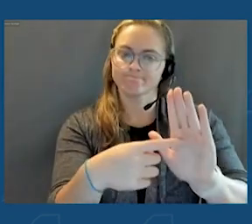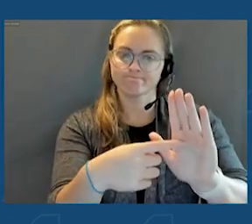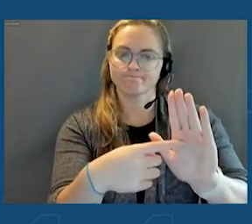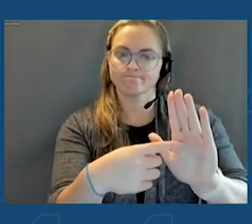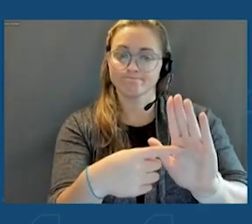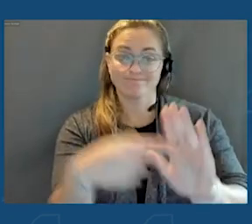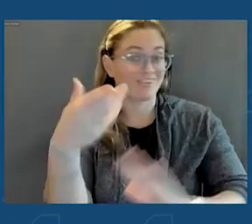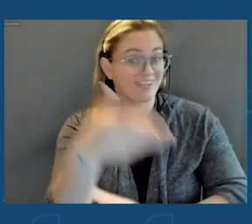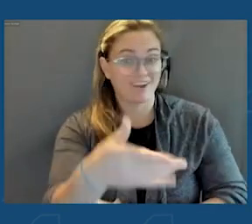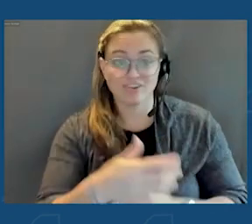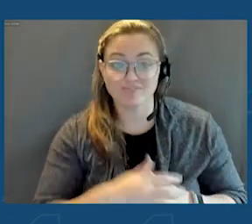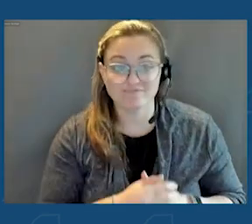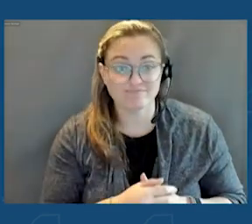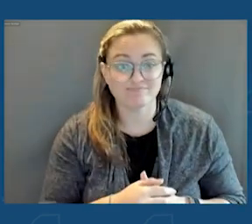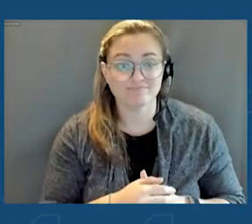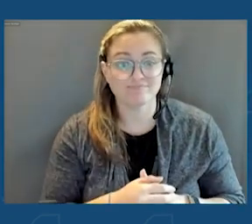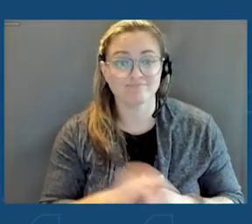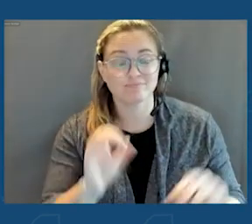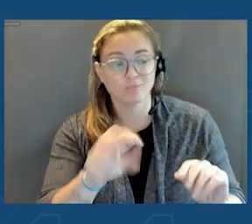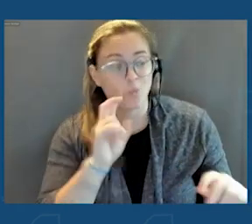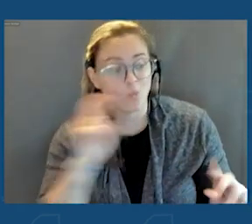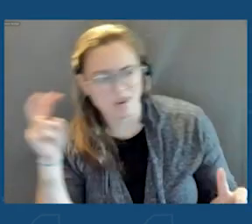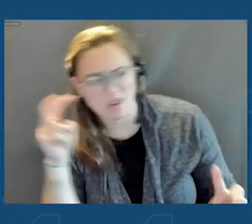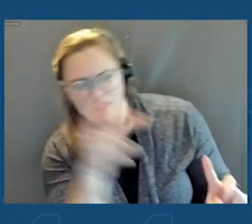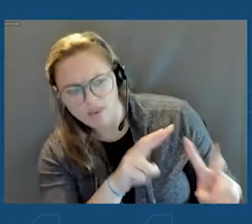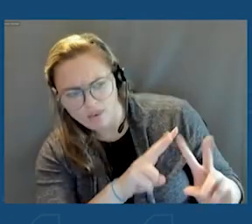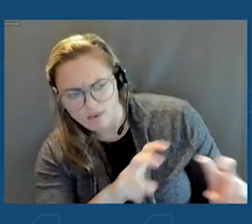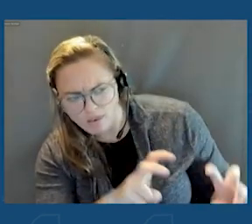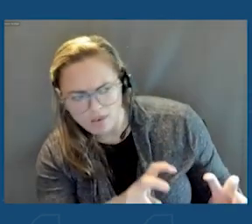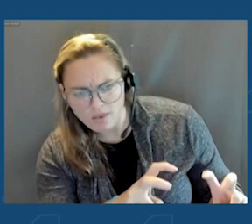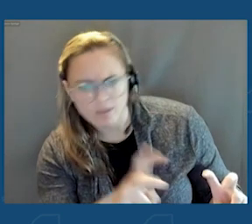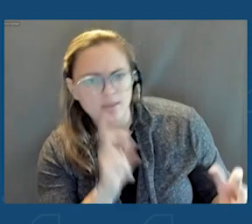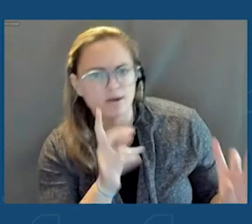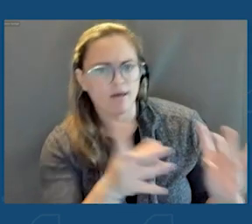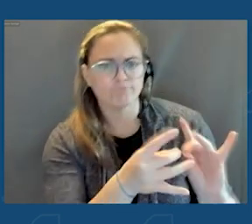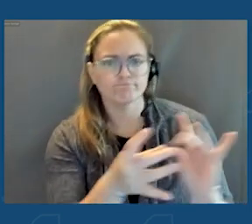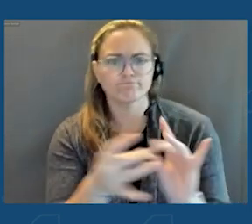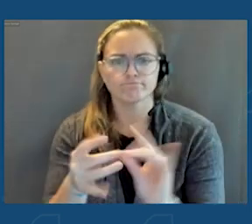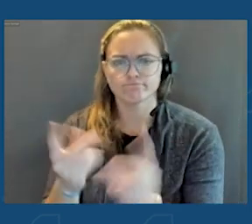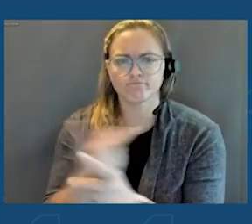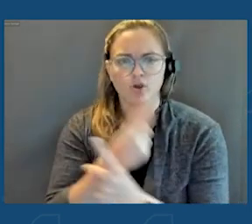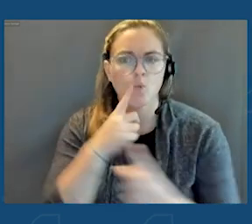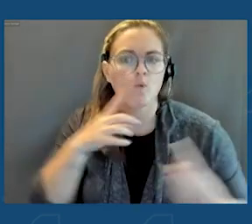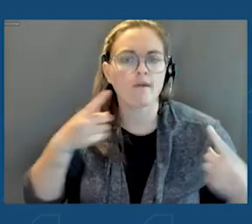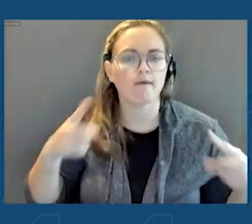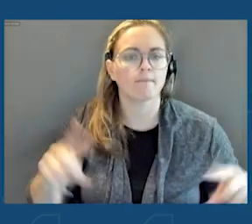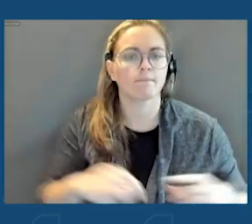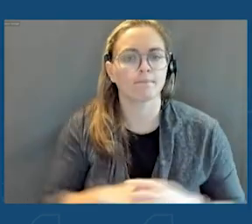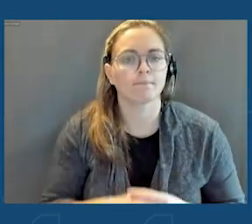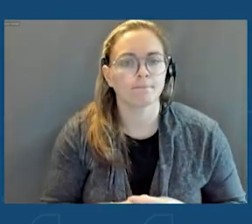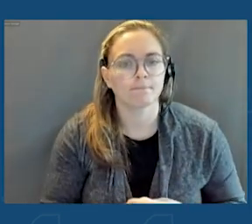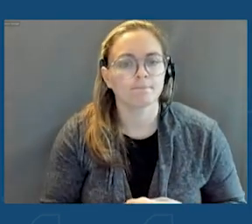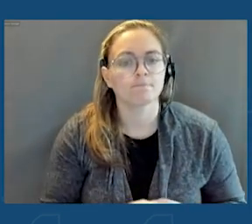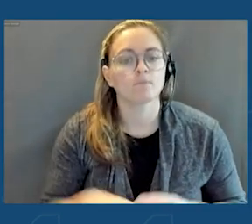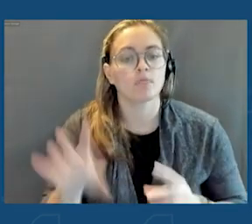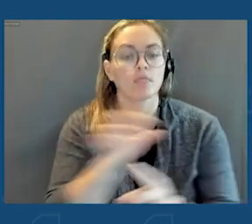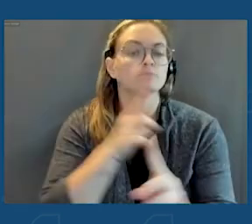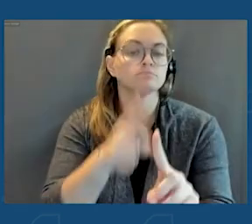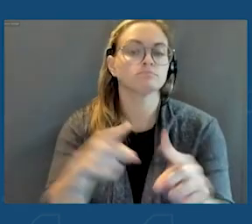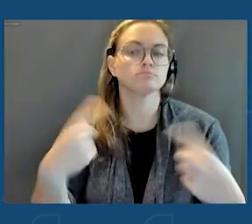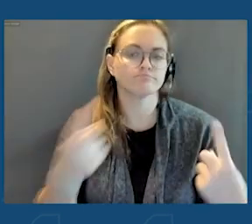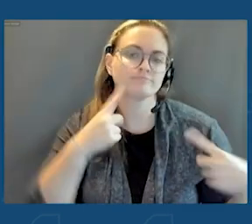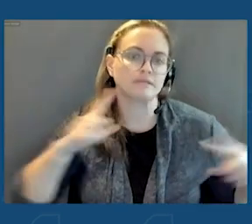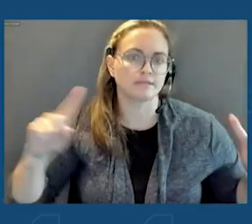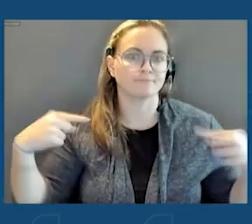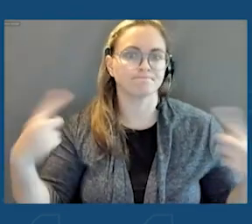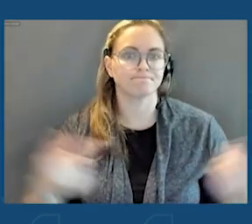there, but no one brought it all together. No one connected the dots. That's what we're doing here, and it's been successful. So